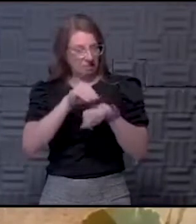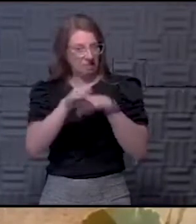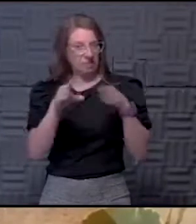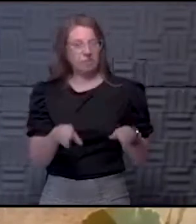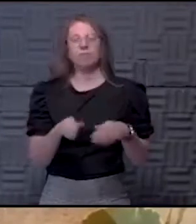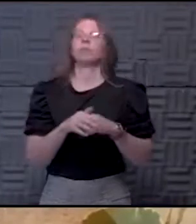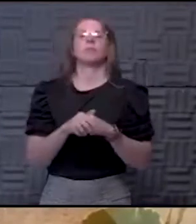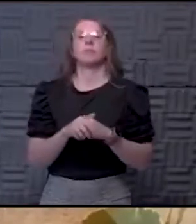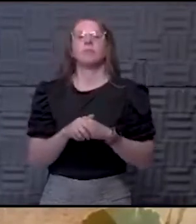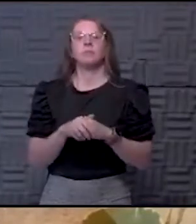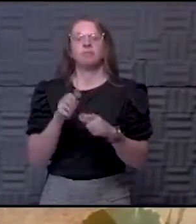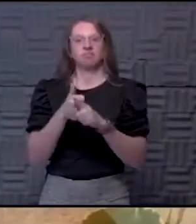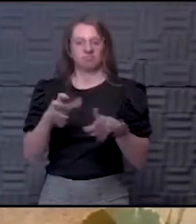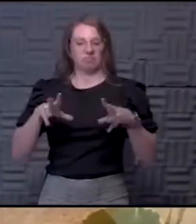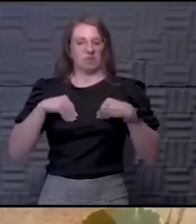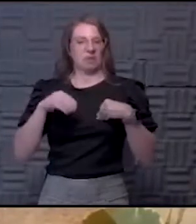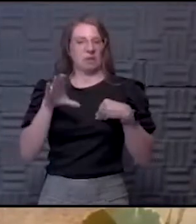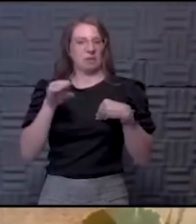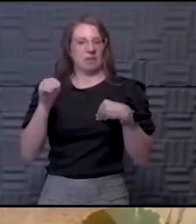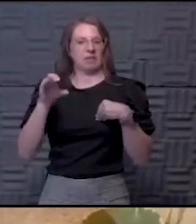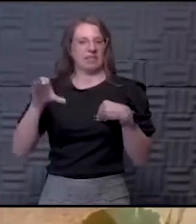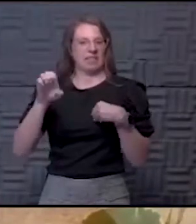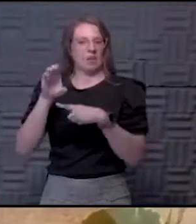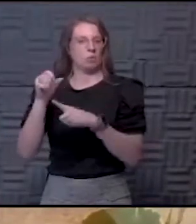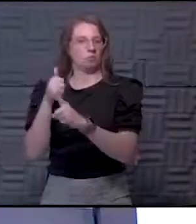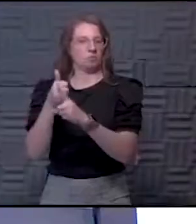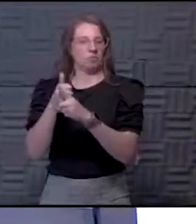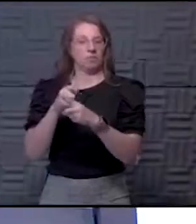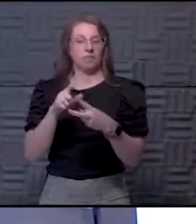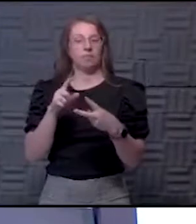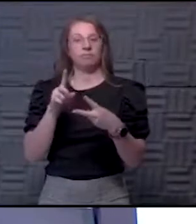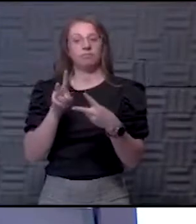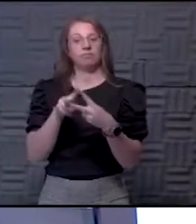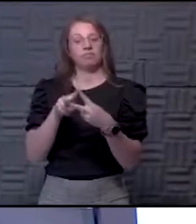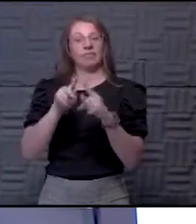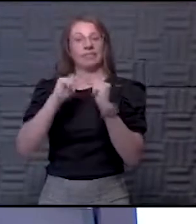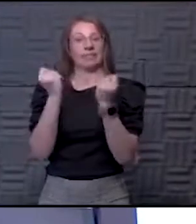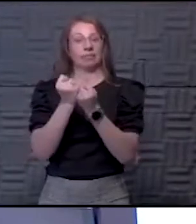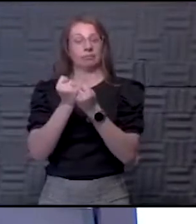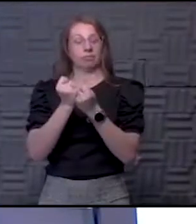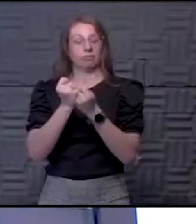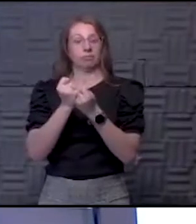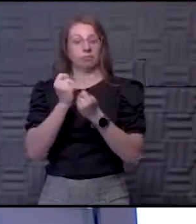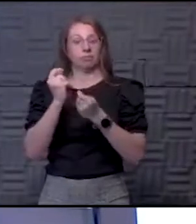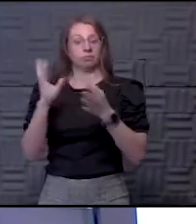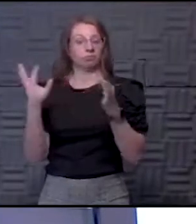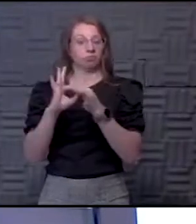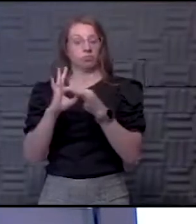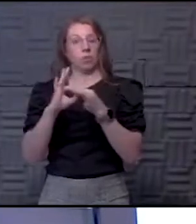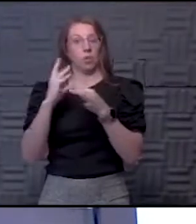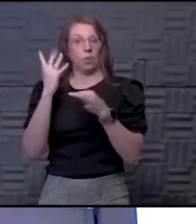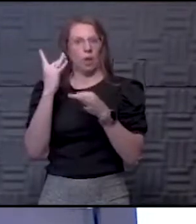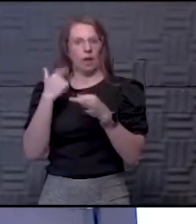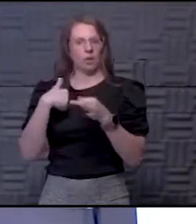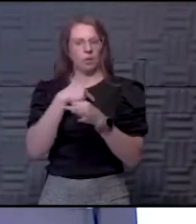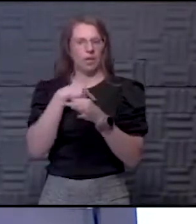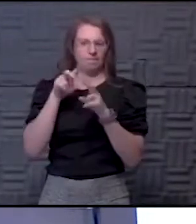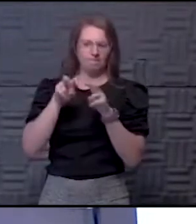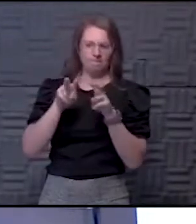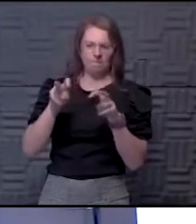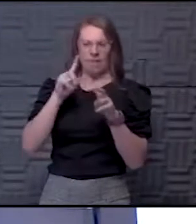Consulting. They've just teamed up on some fascinating work around why we think the way we do about